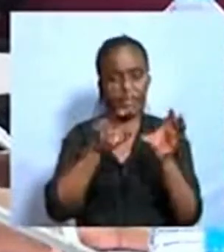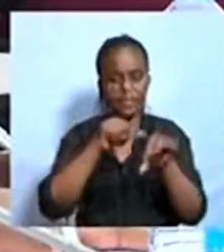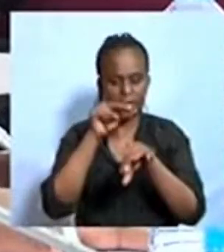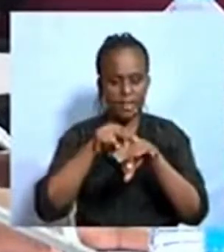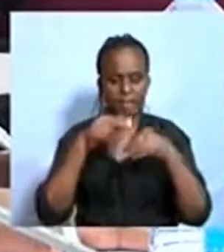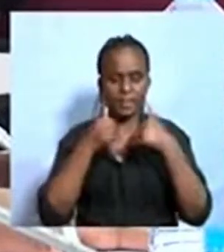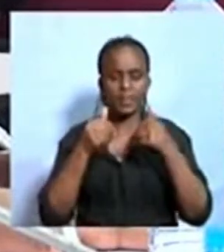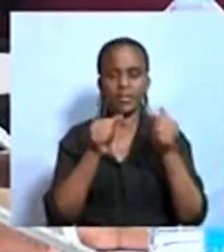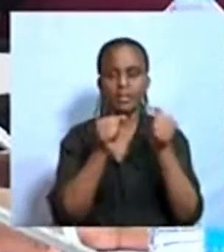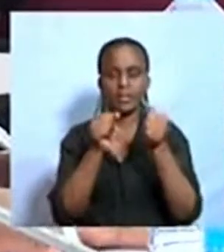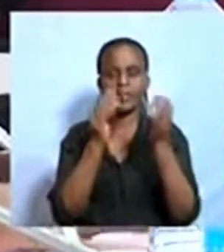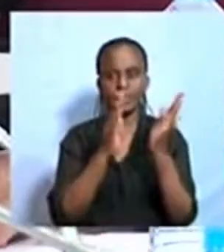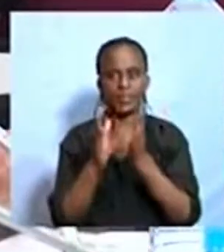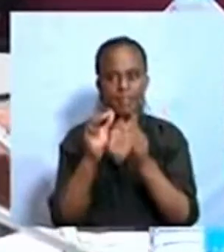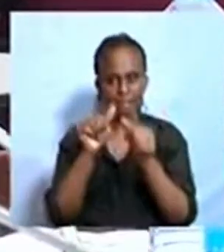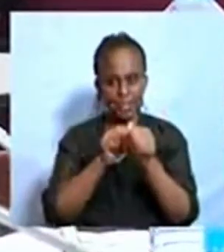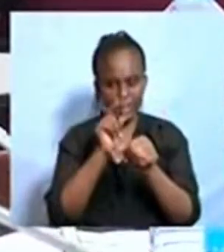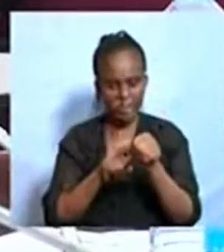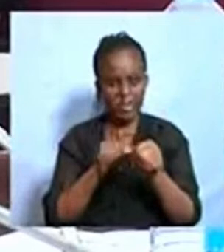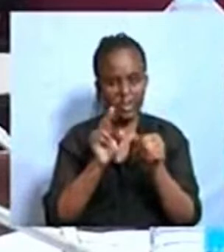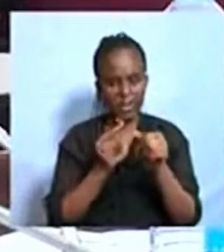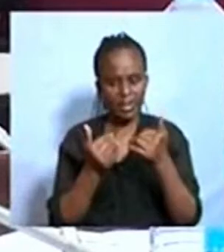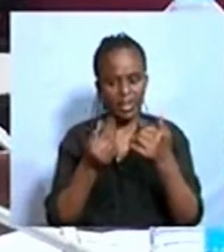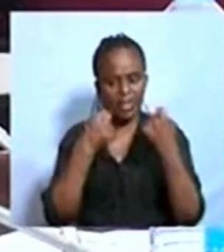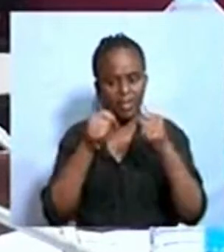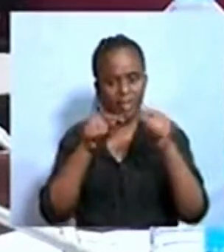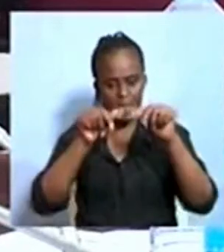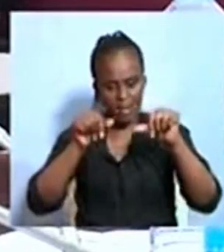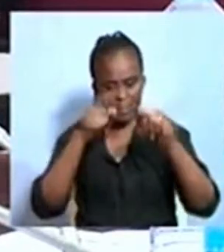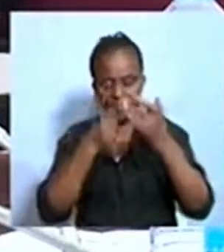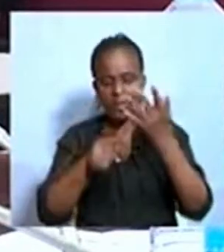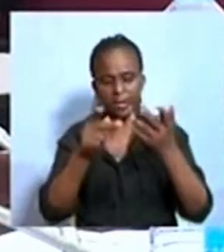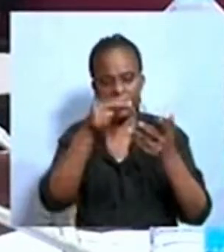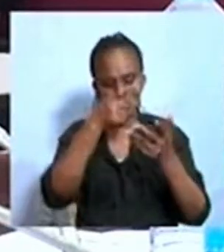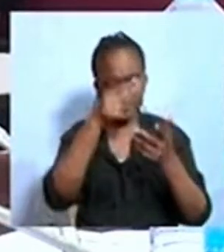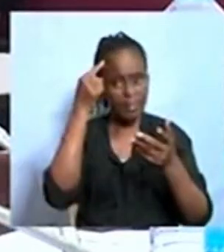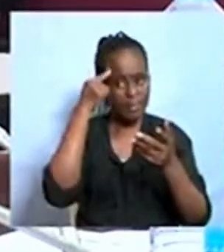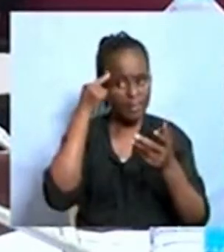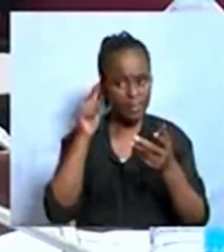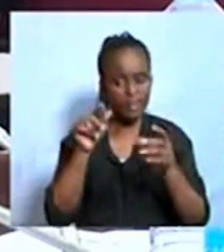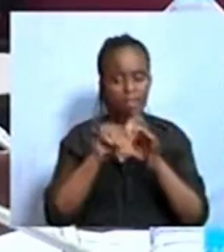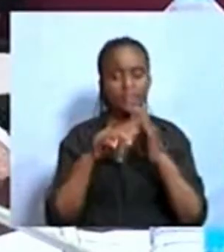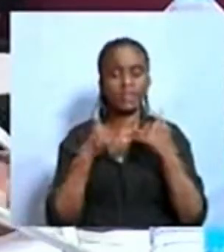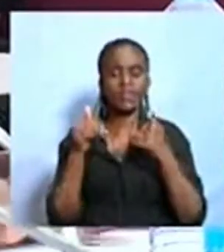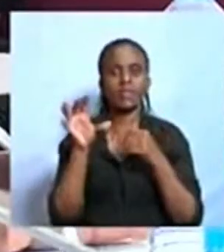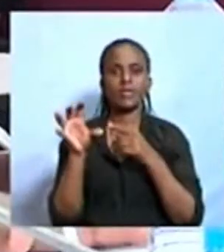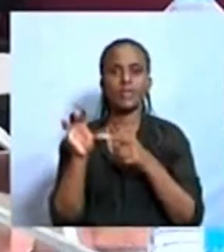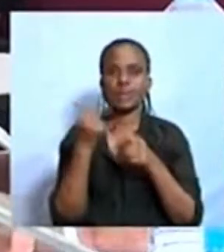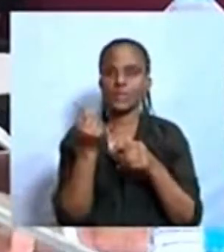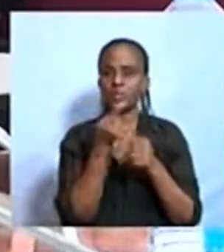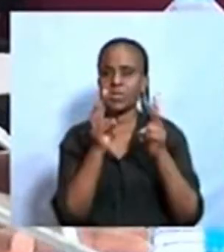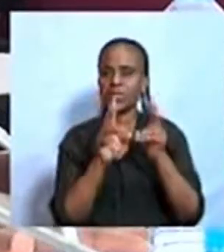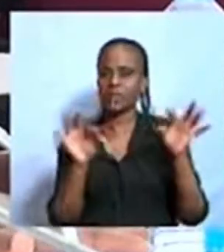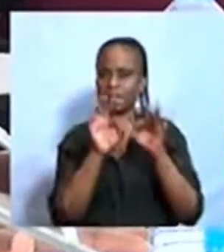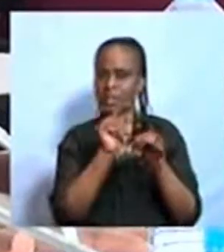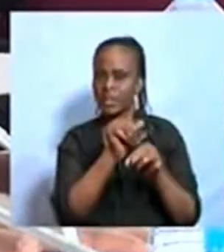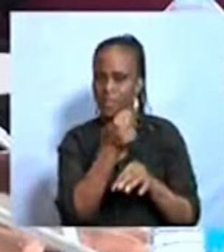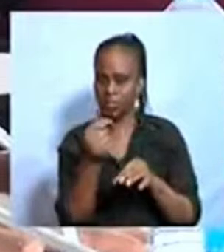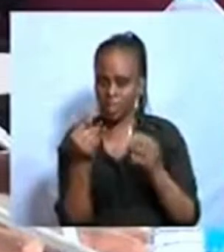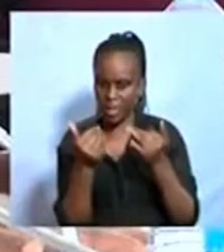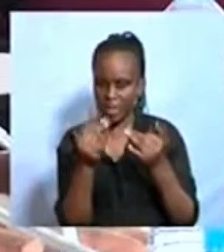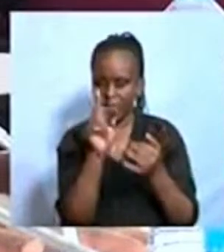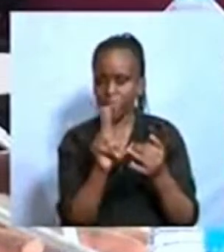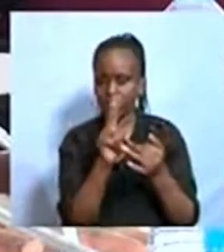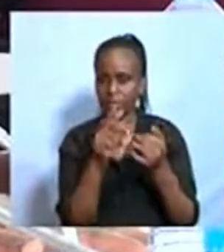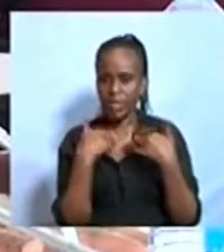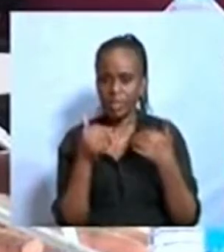Strategic Plan. Because every time then we are trying to analyze what are the priorities by the government in the health sector, the only important tool that we use right now will be the